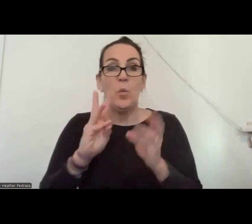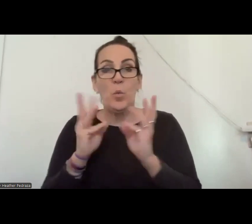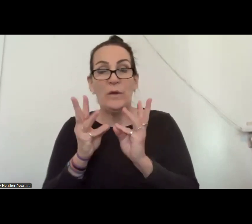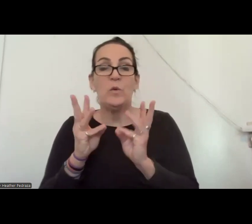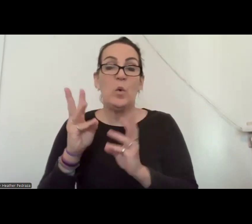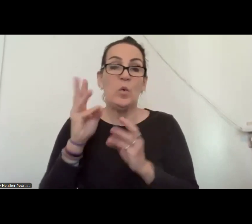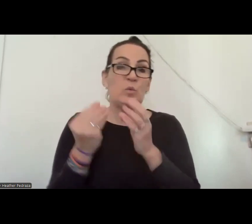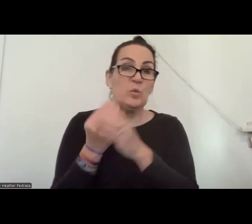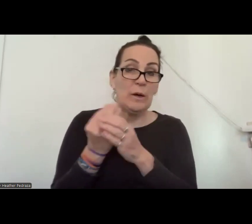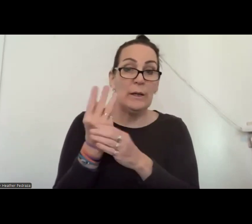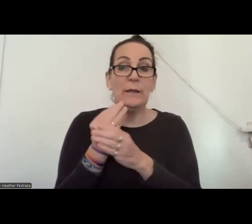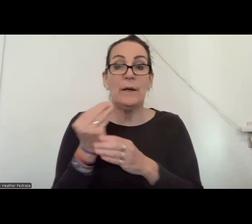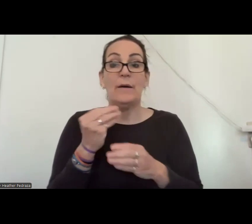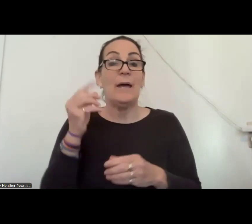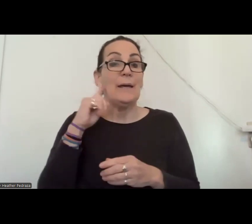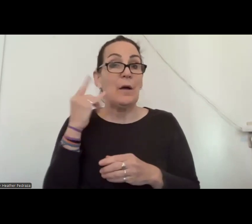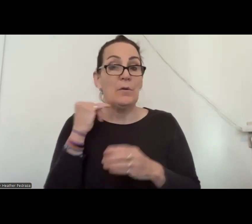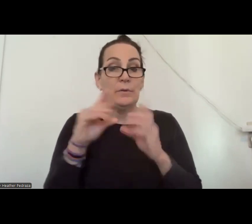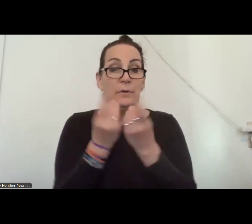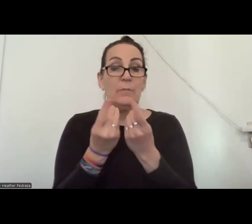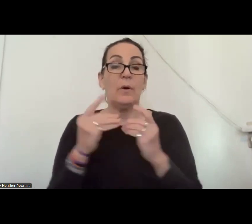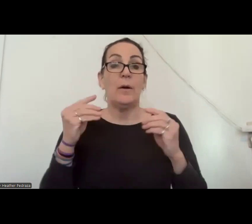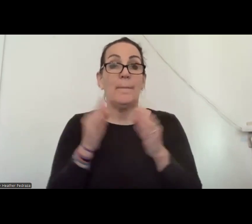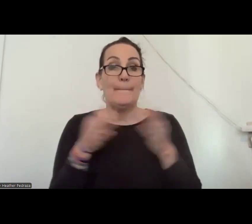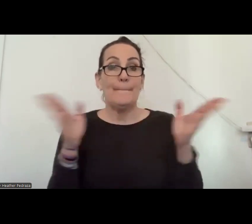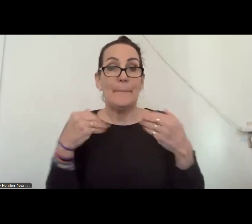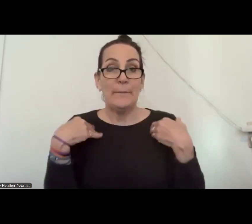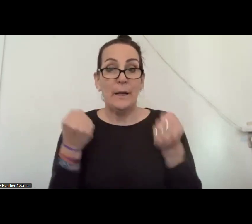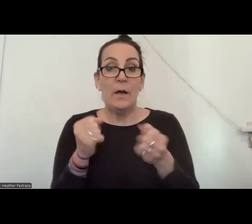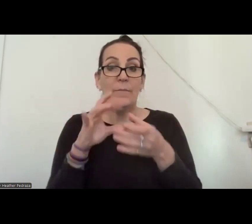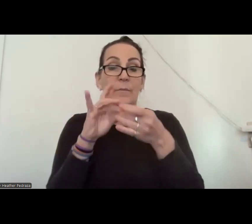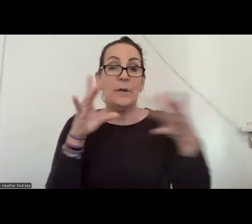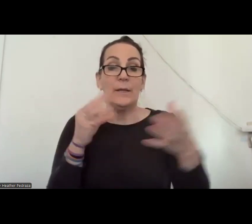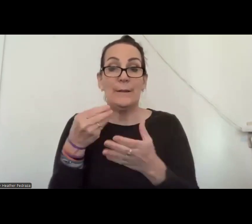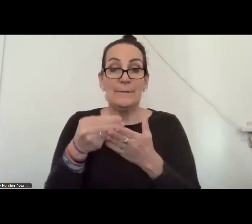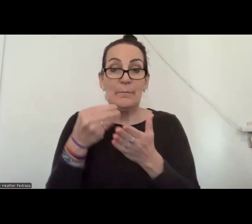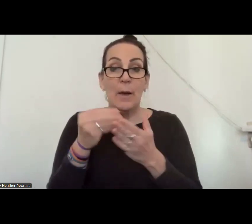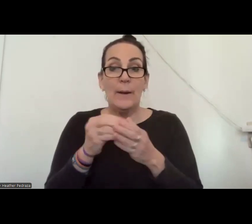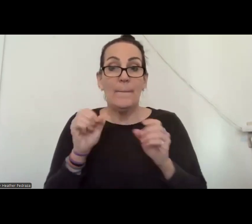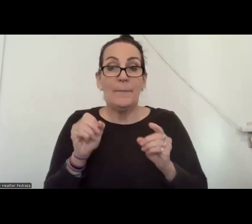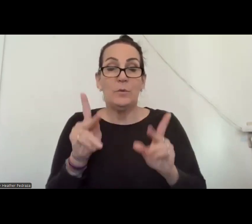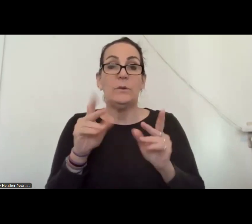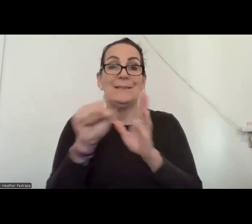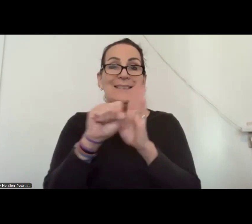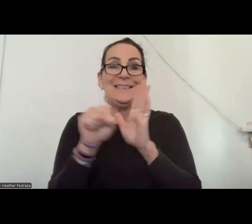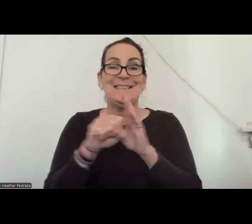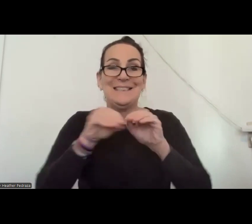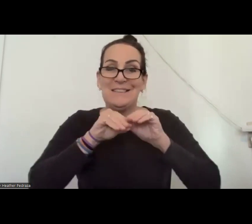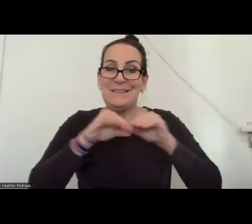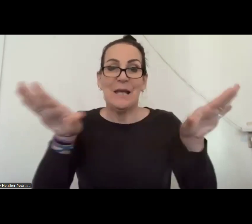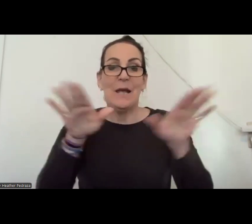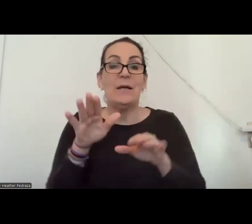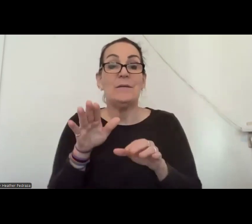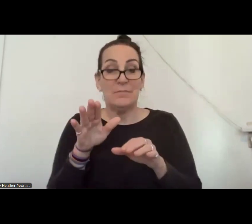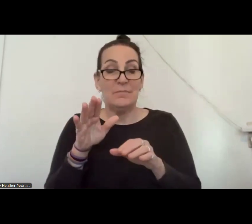of Public Health to release a funding opportunity, a statewide opportunity for population-based